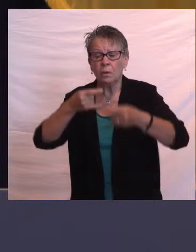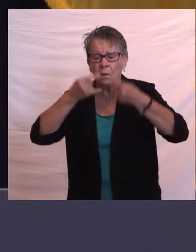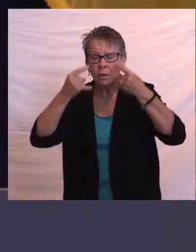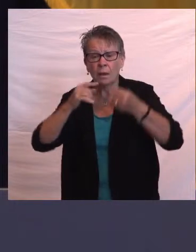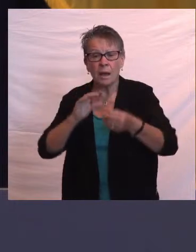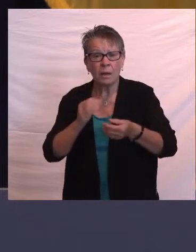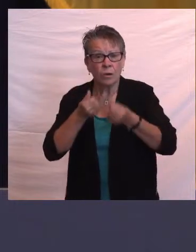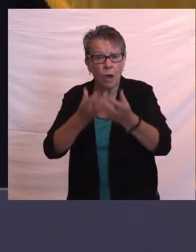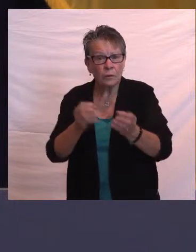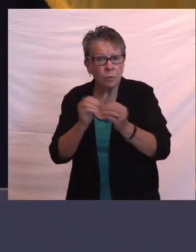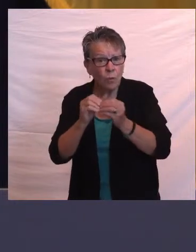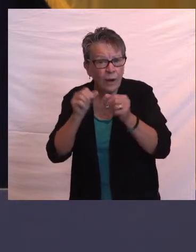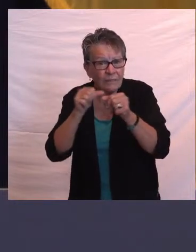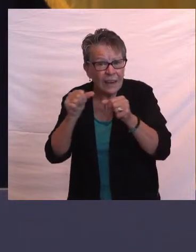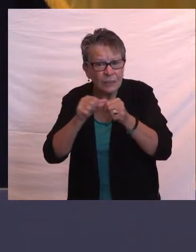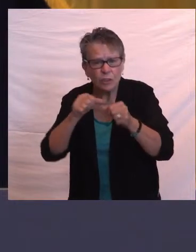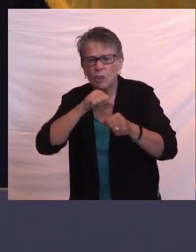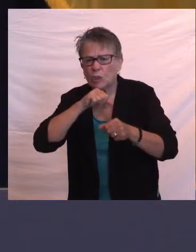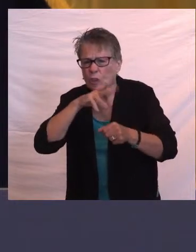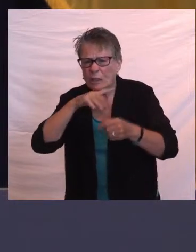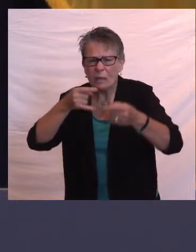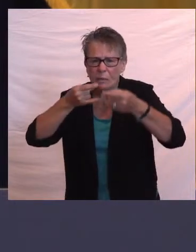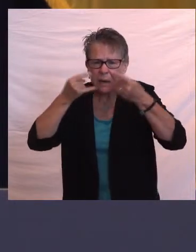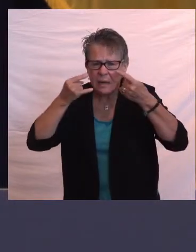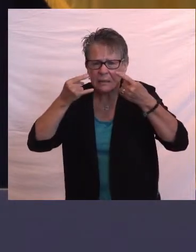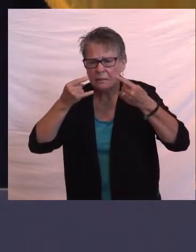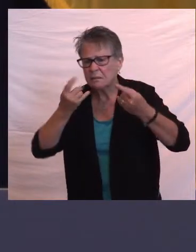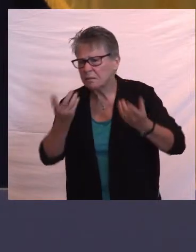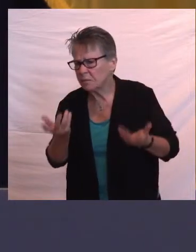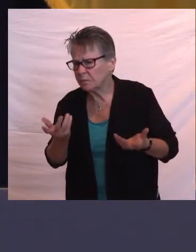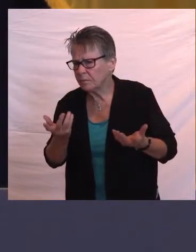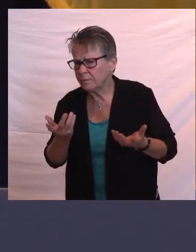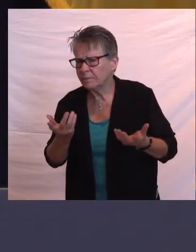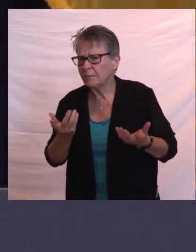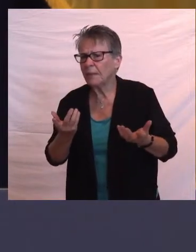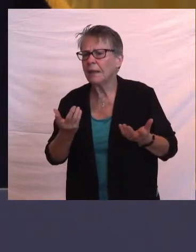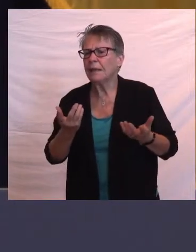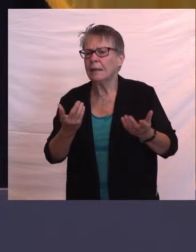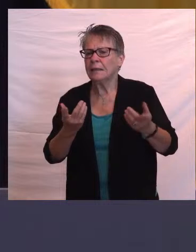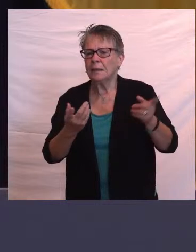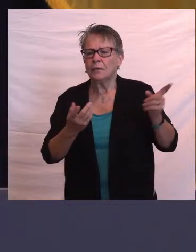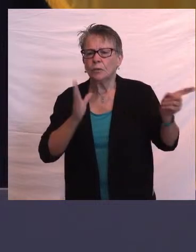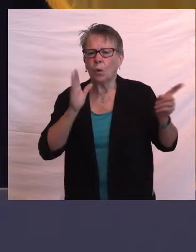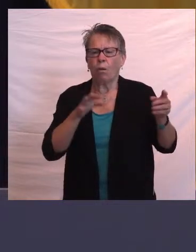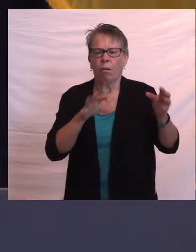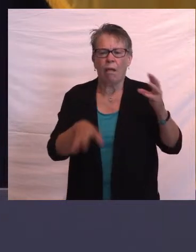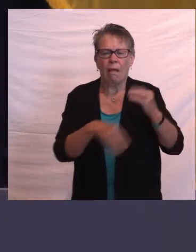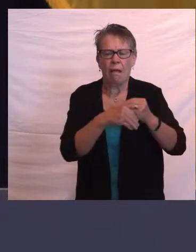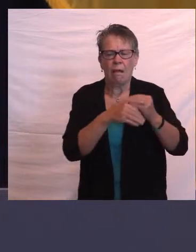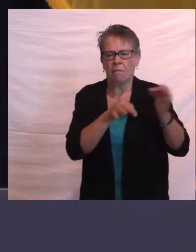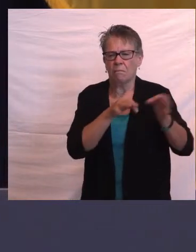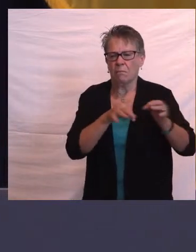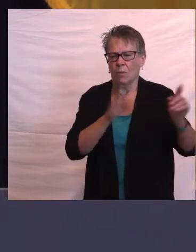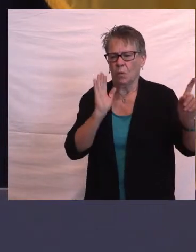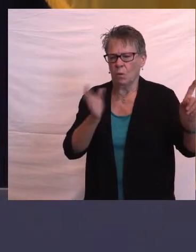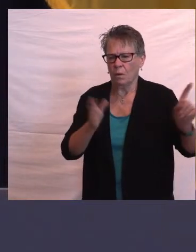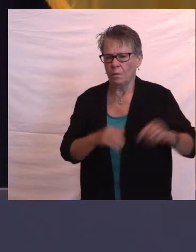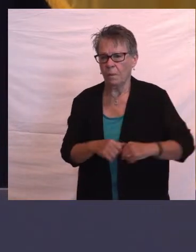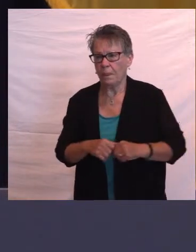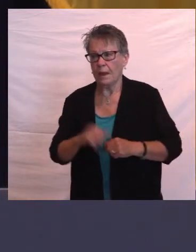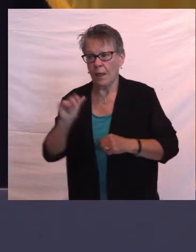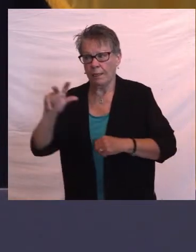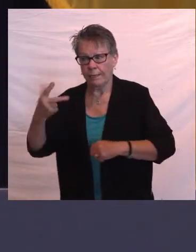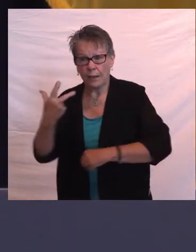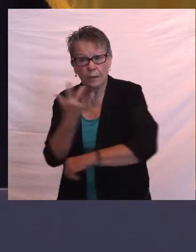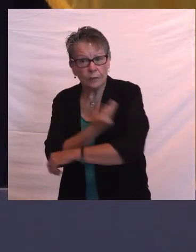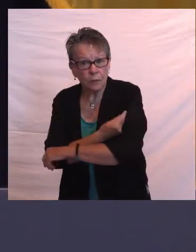Anecdotally on the booster, first of all, the feds had a little bit of a back and forth, as you noticed over the past number of weeks.